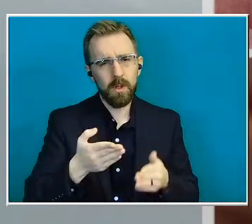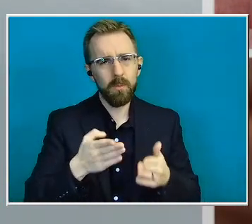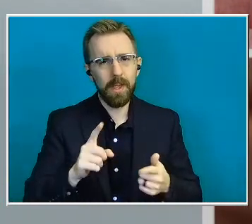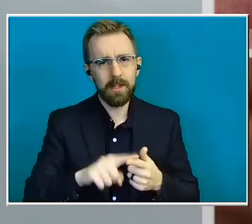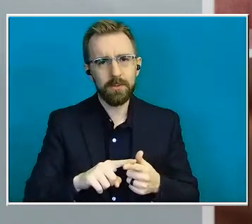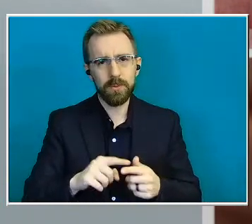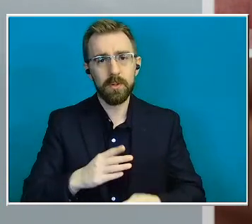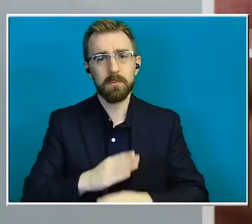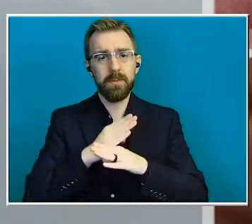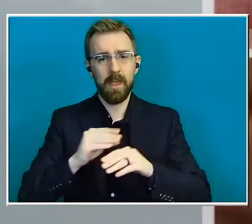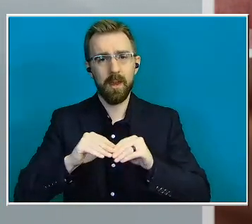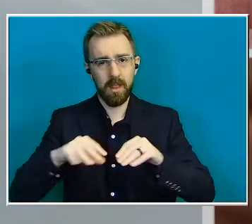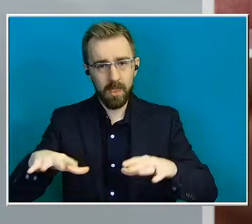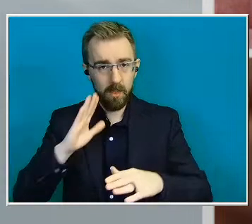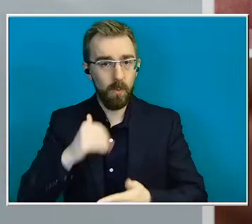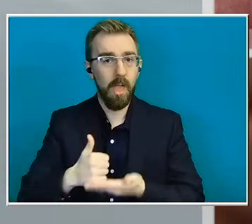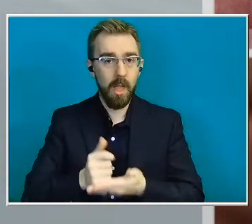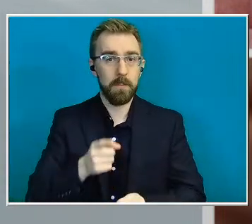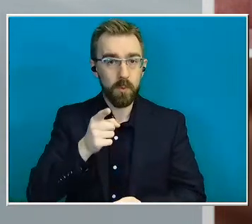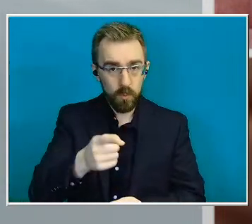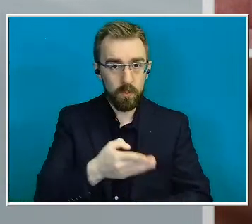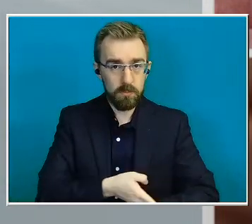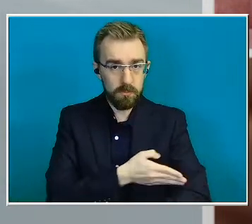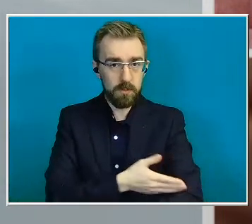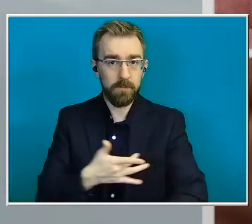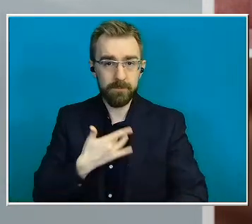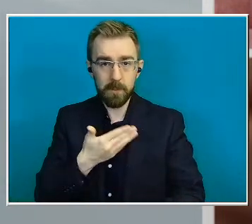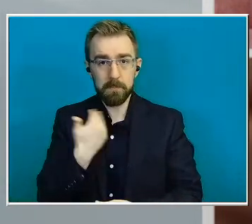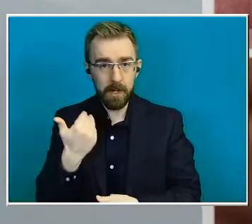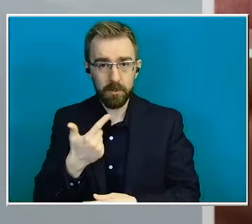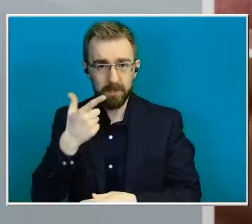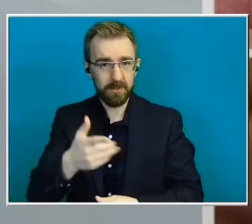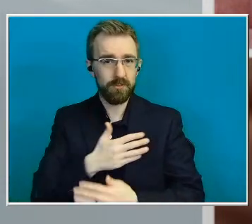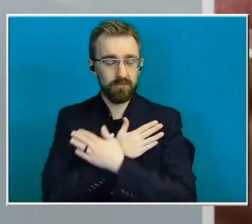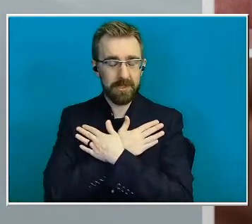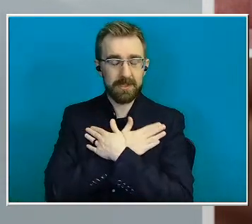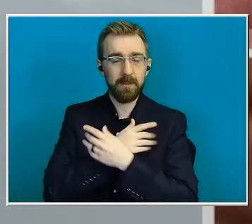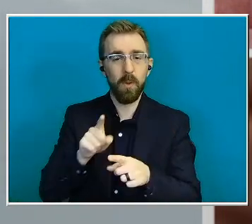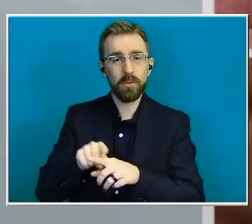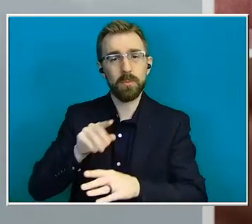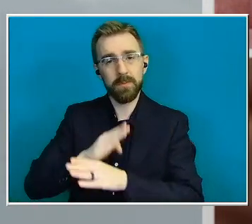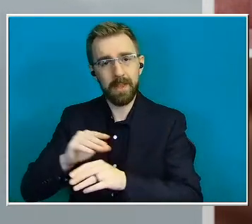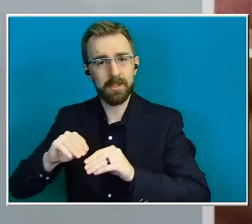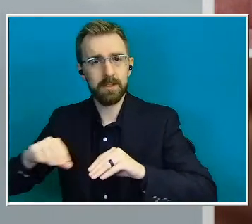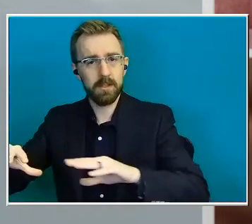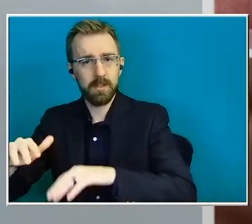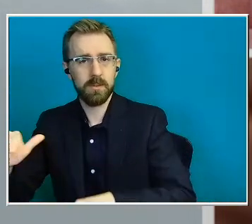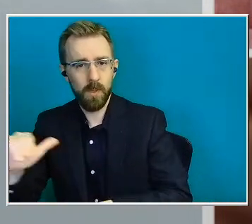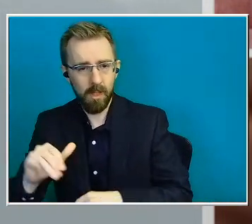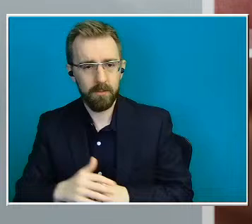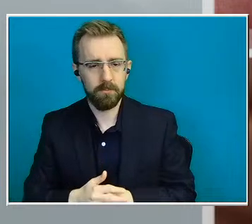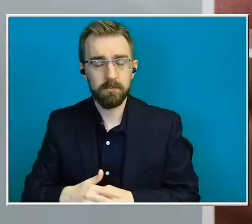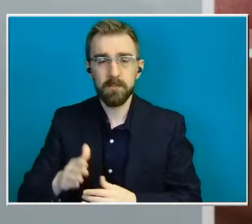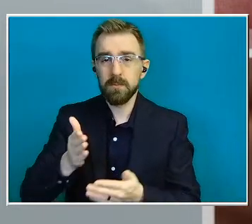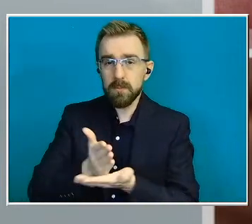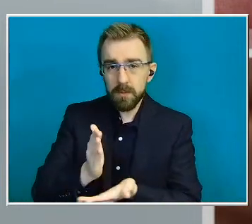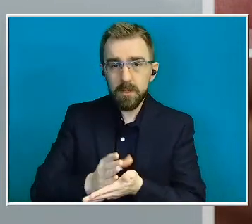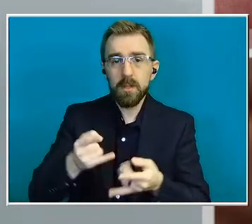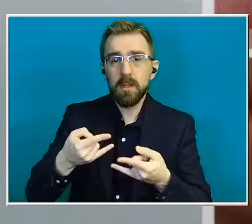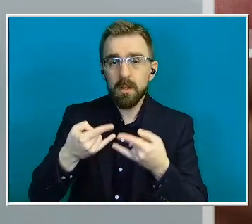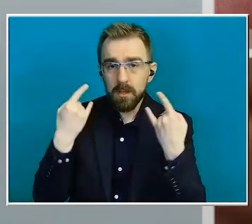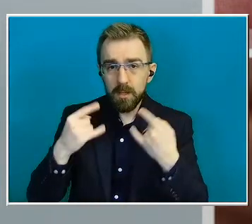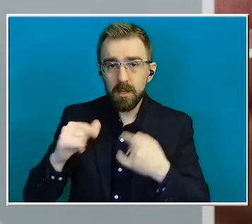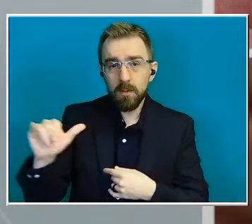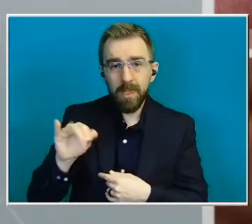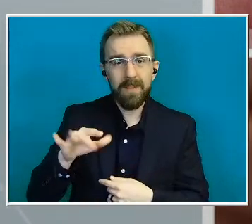better because you're resting, but also keep others from getting sick. Also, it is always okay to wear a mask if you feel the need to